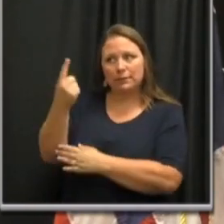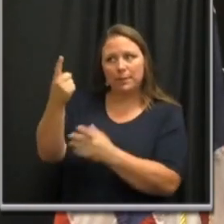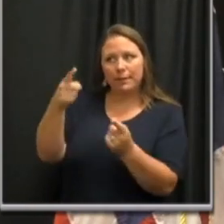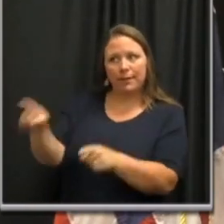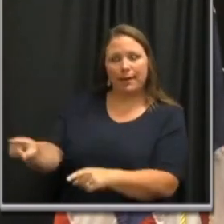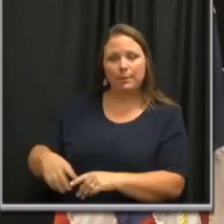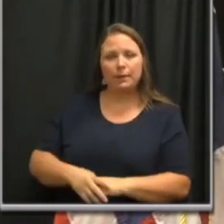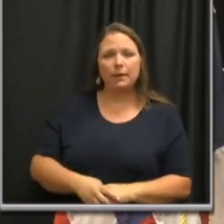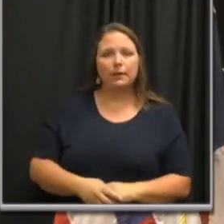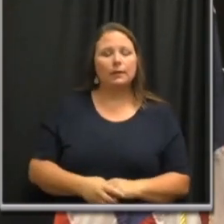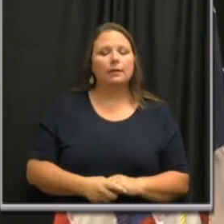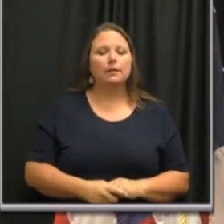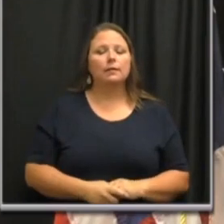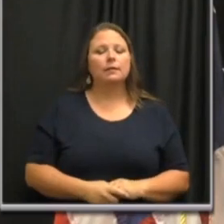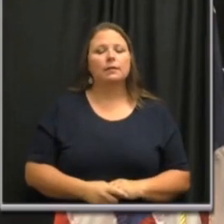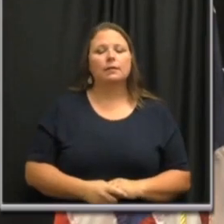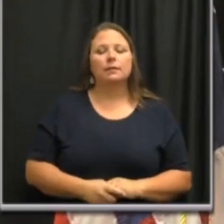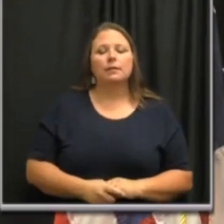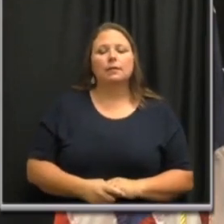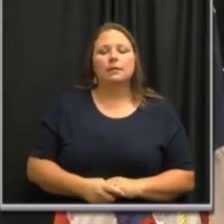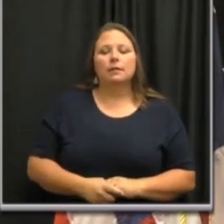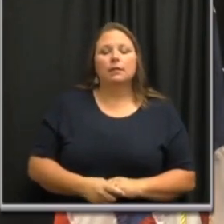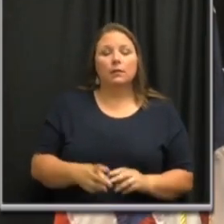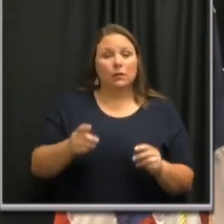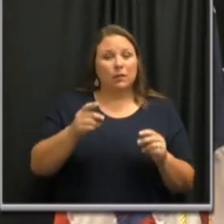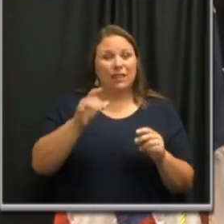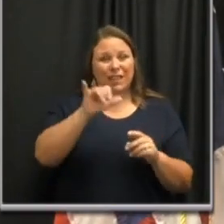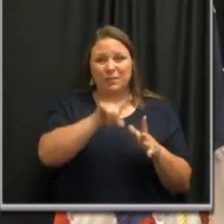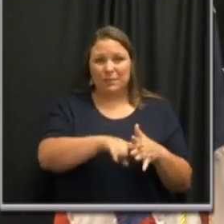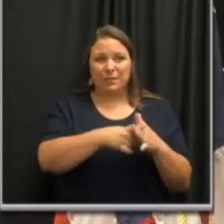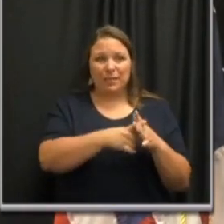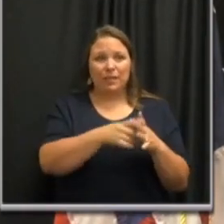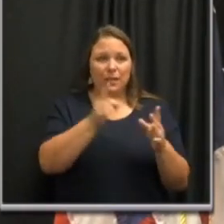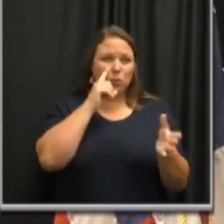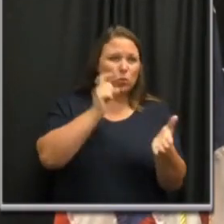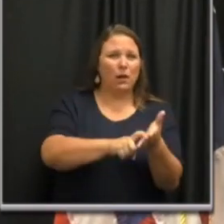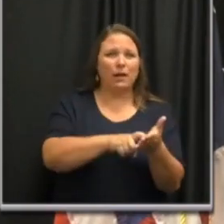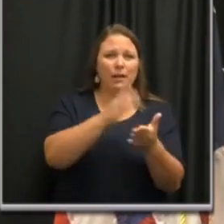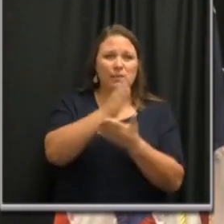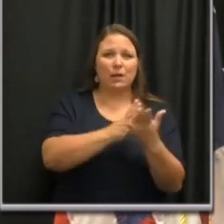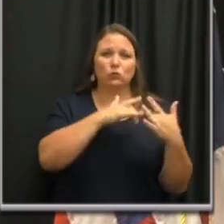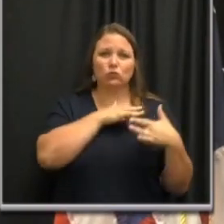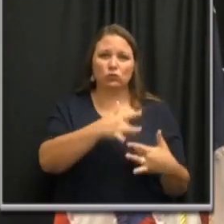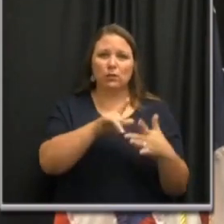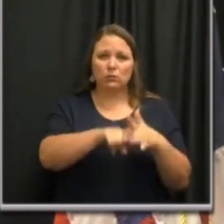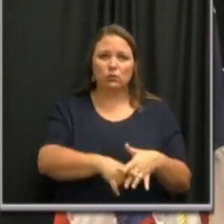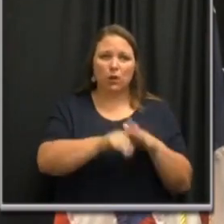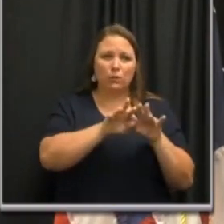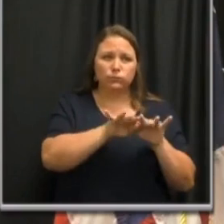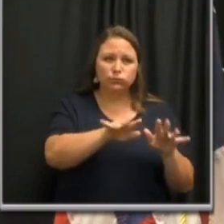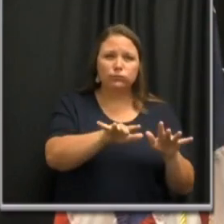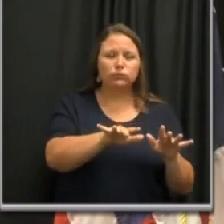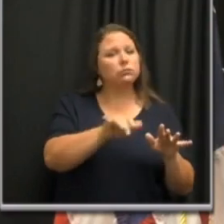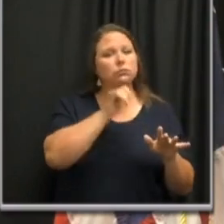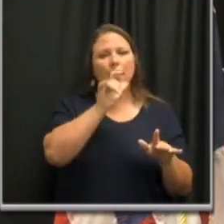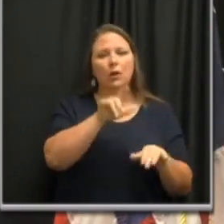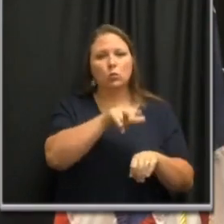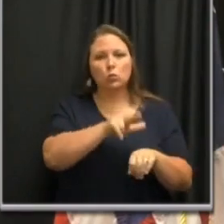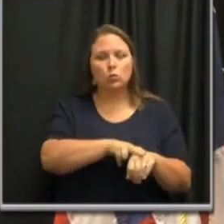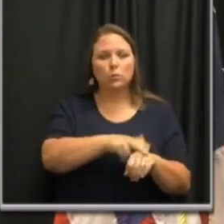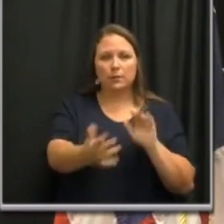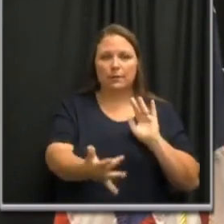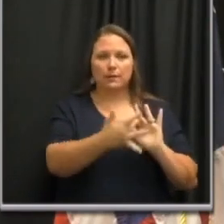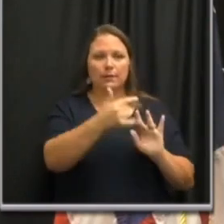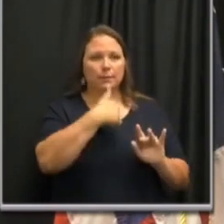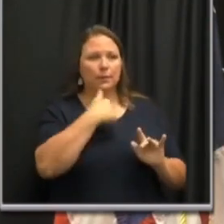and very quickly, this was right at the beginning. They recognized that there was some trend out they were starting to see that was not typical. They reached out to me.